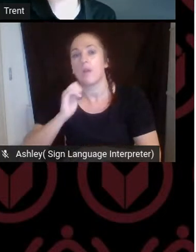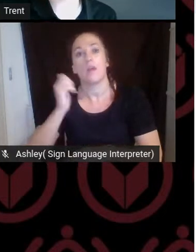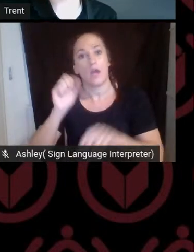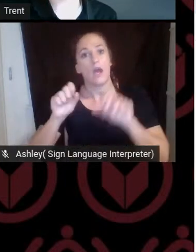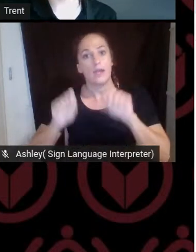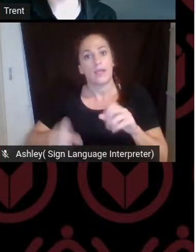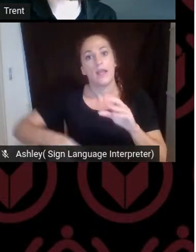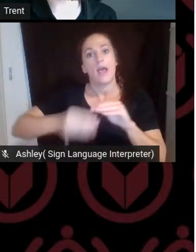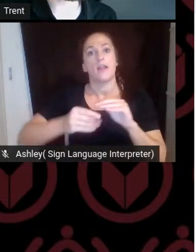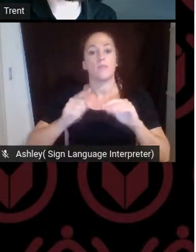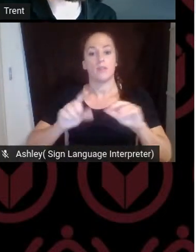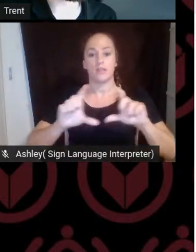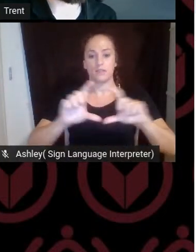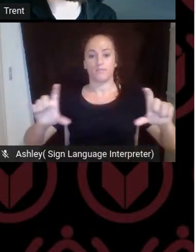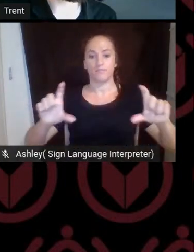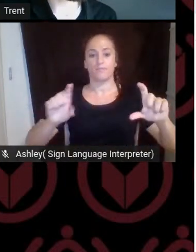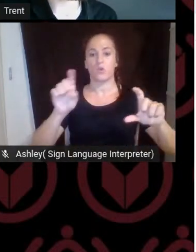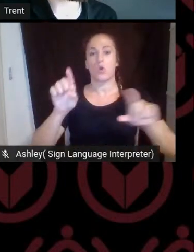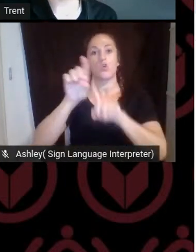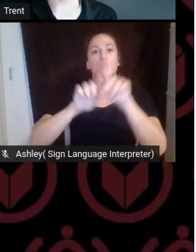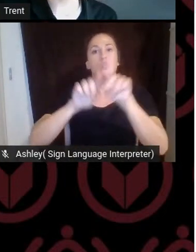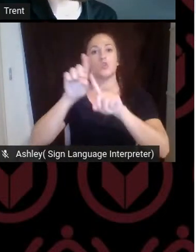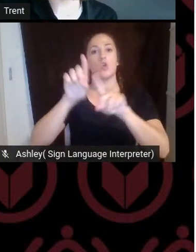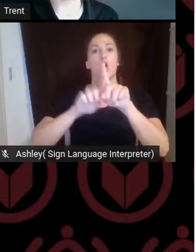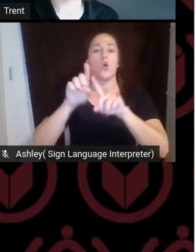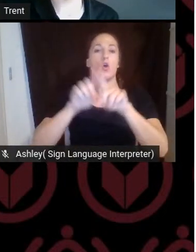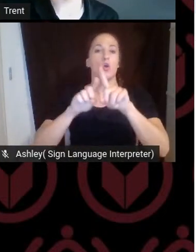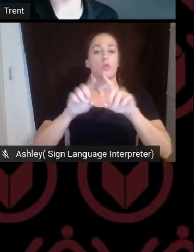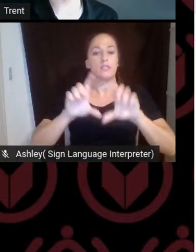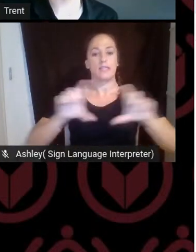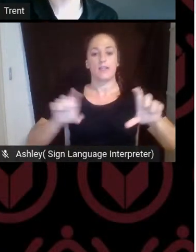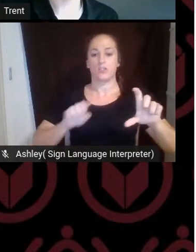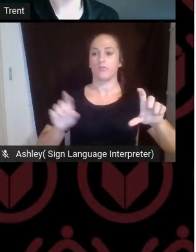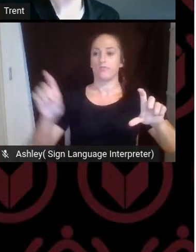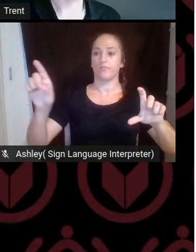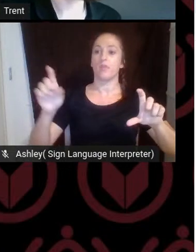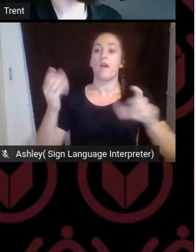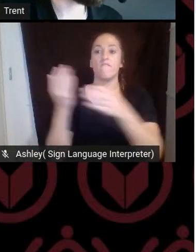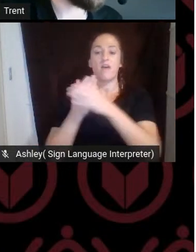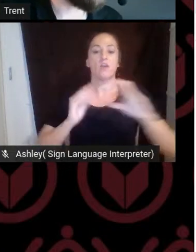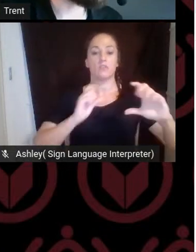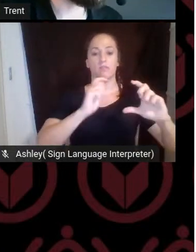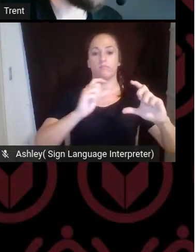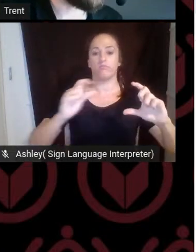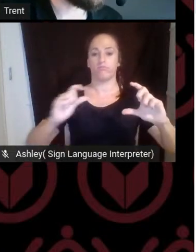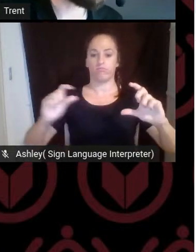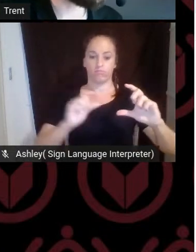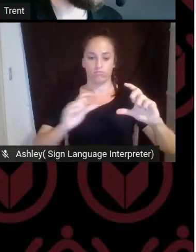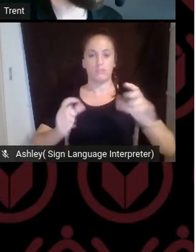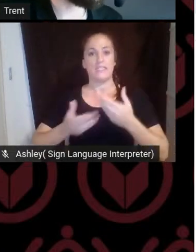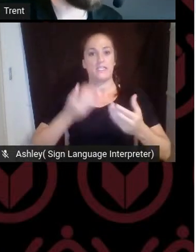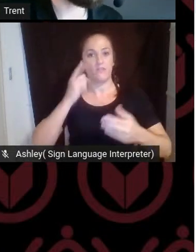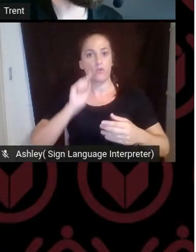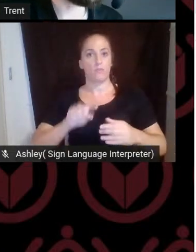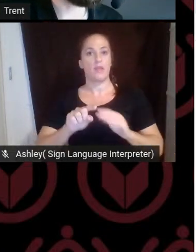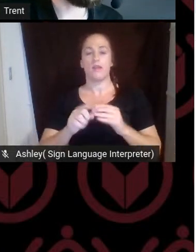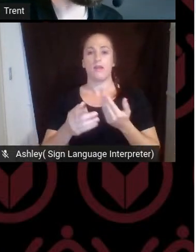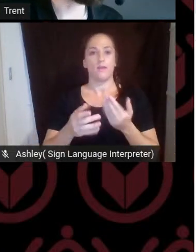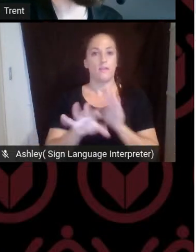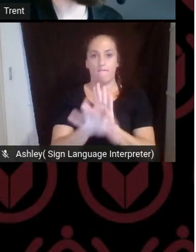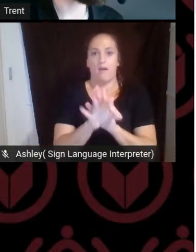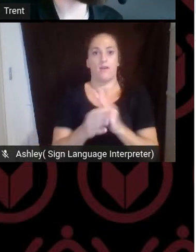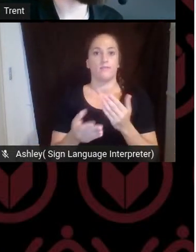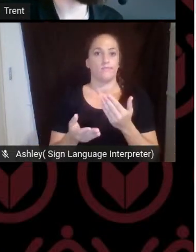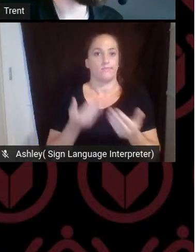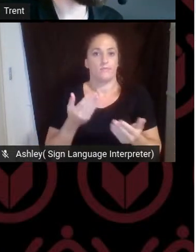just add them to the starred section of my drive and be able to find them easily here. So how do you add a file to